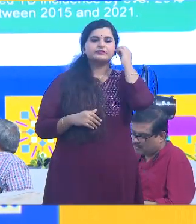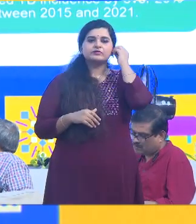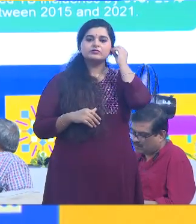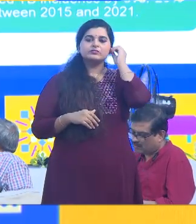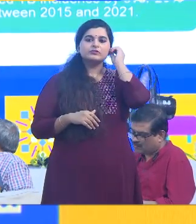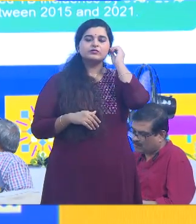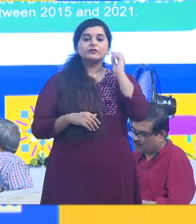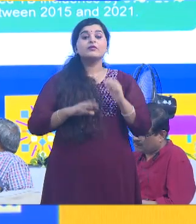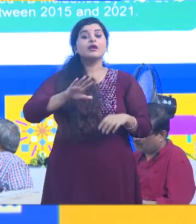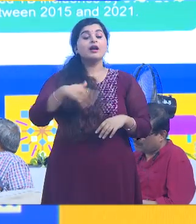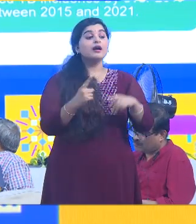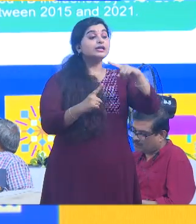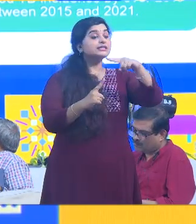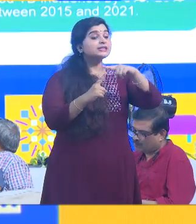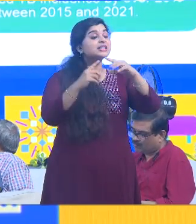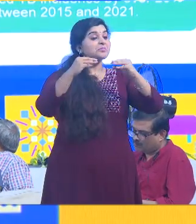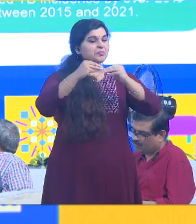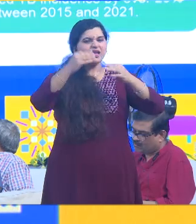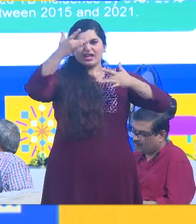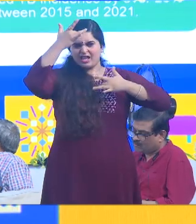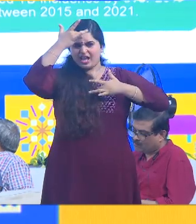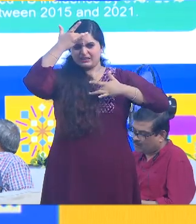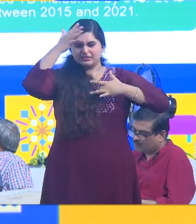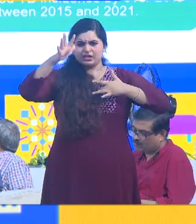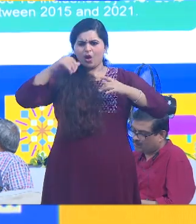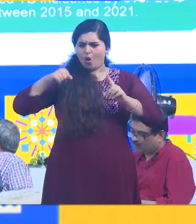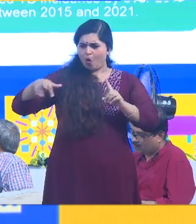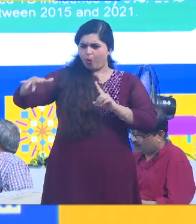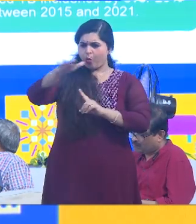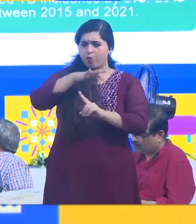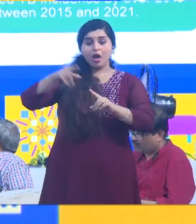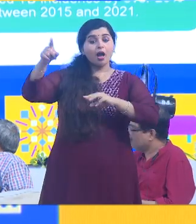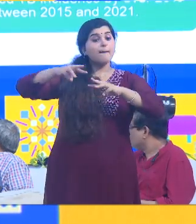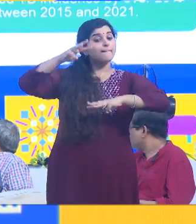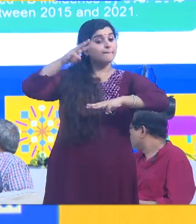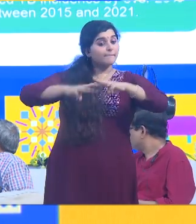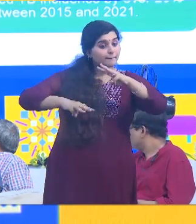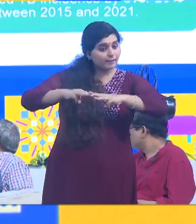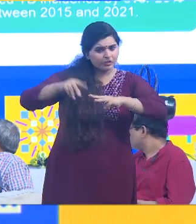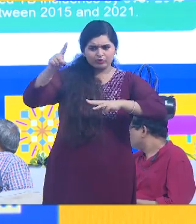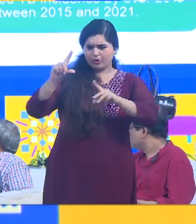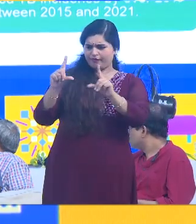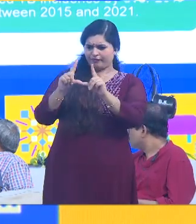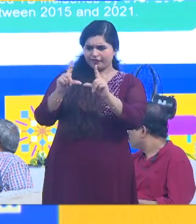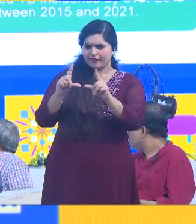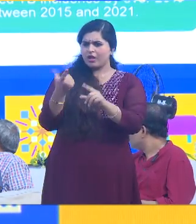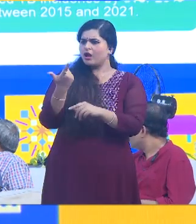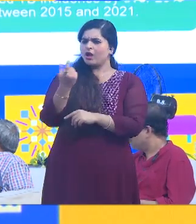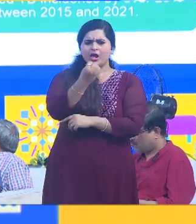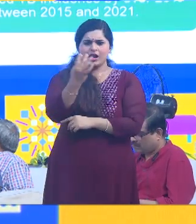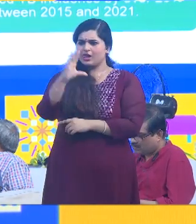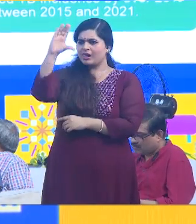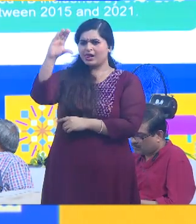Tuberculosis, subnational certification of efforts, Malappuram and Wayanad, reduction of TB incidence by 60%, 9